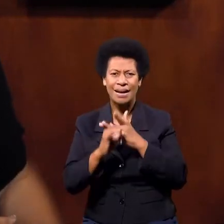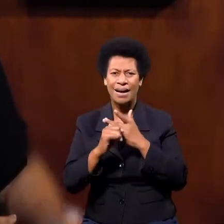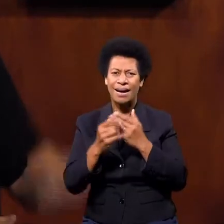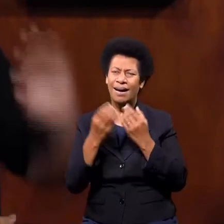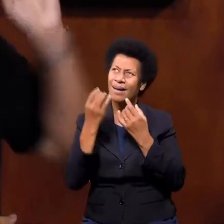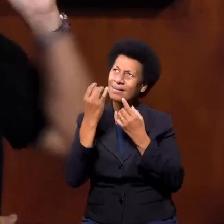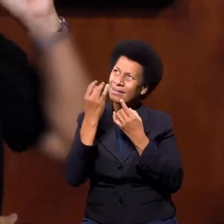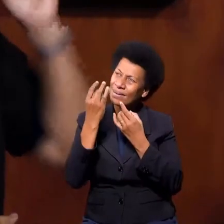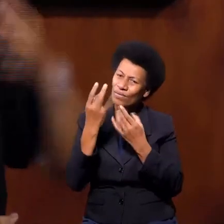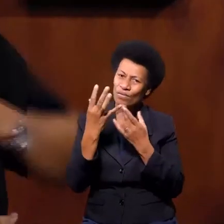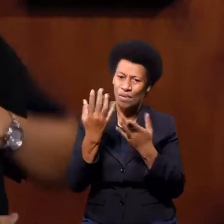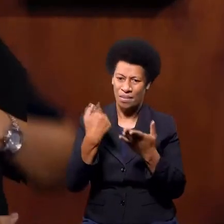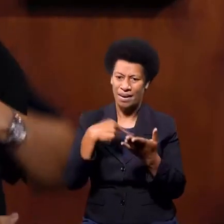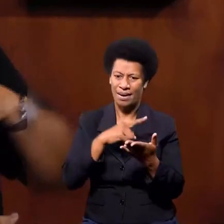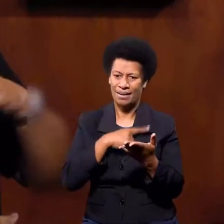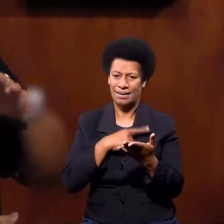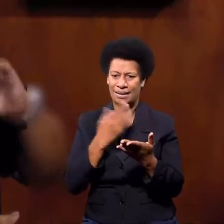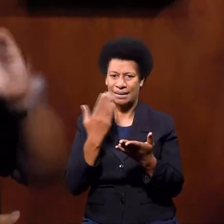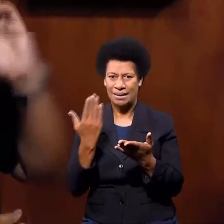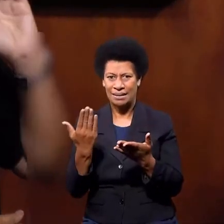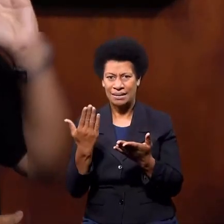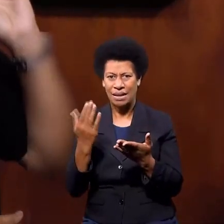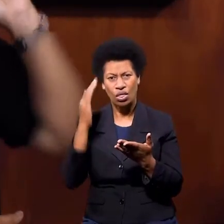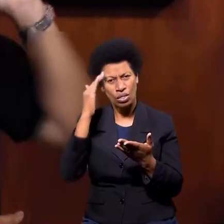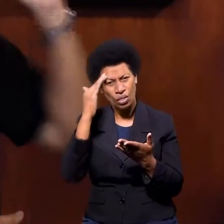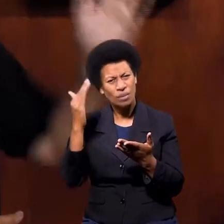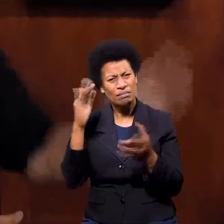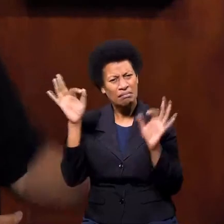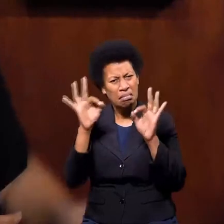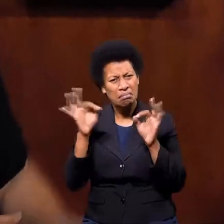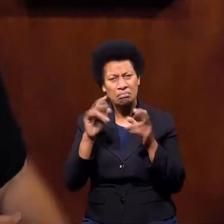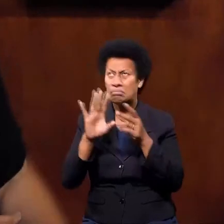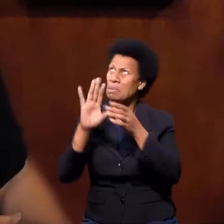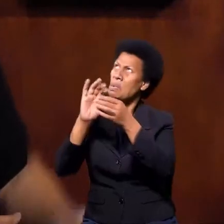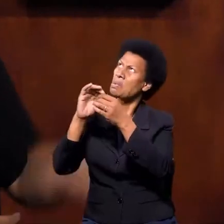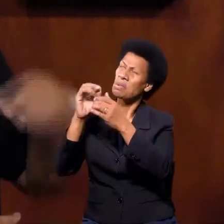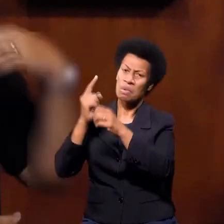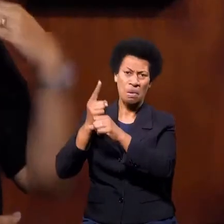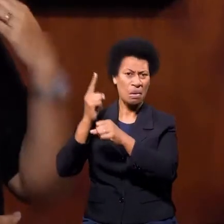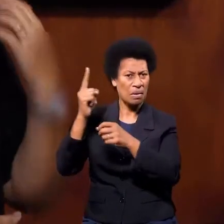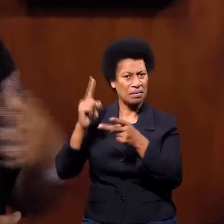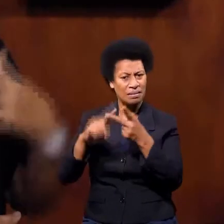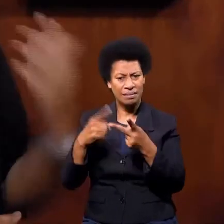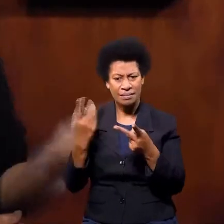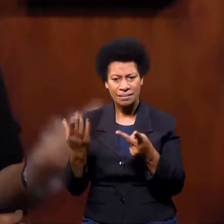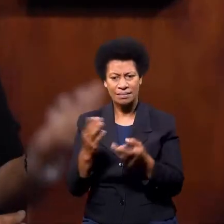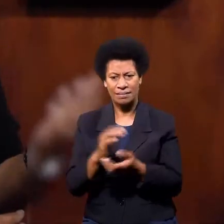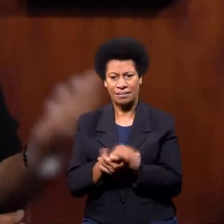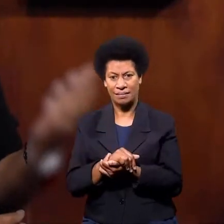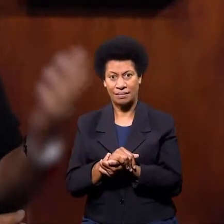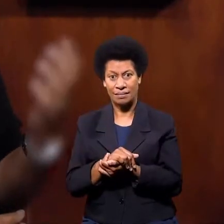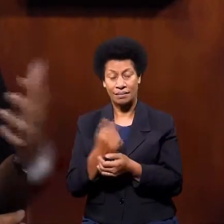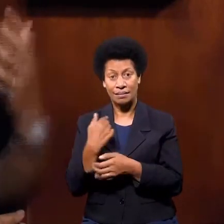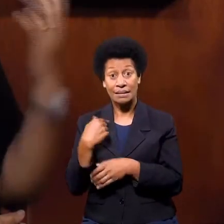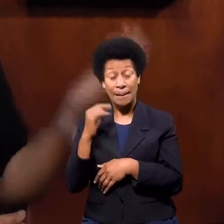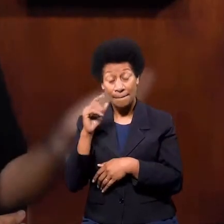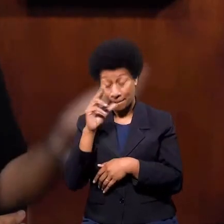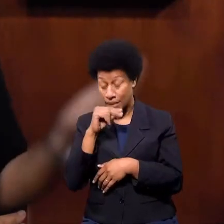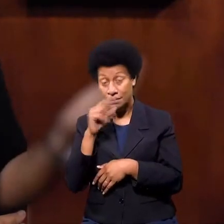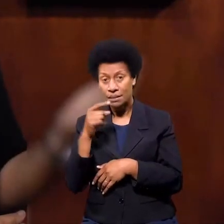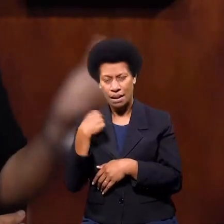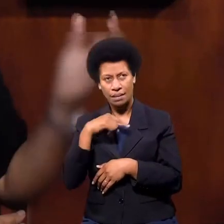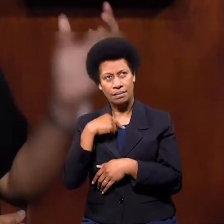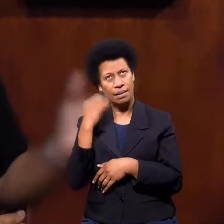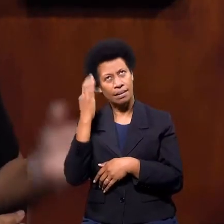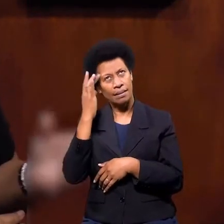that His ways are not our ways, you know, His thoughts are not our thoughts. So it is possible that when we